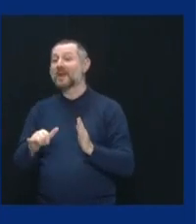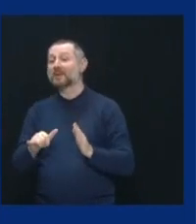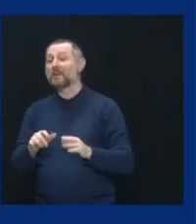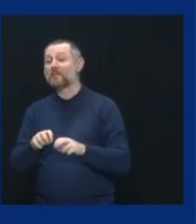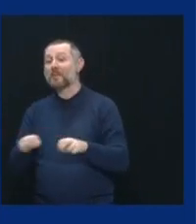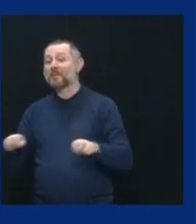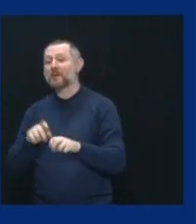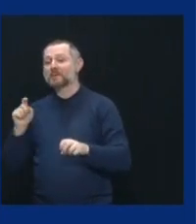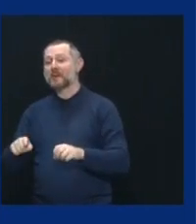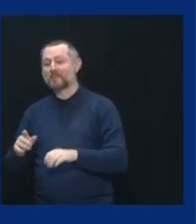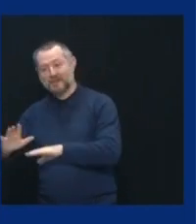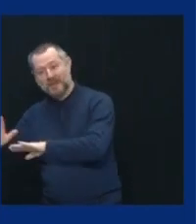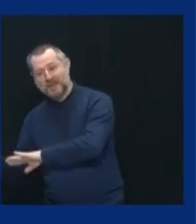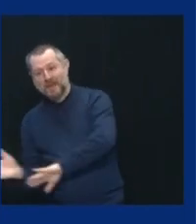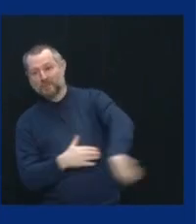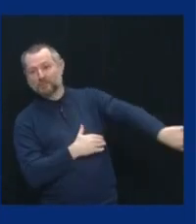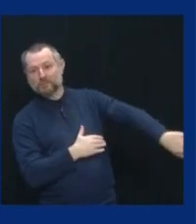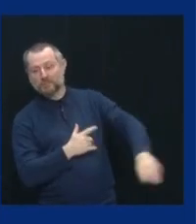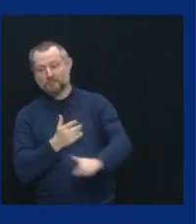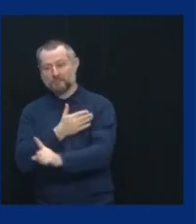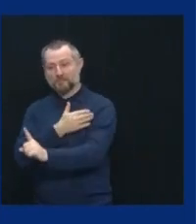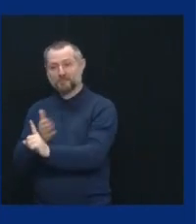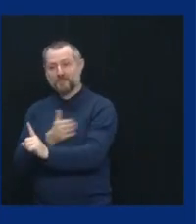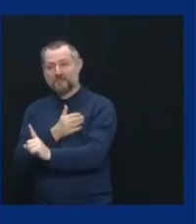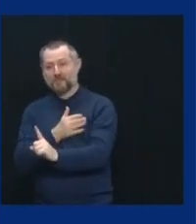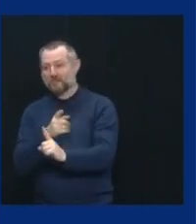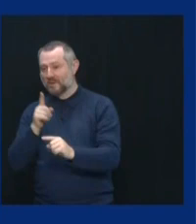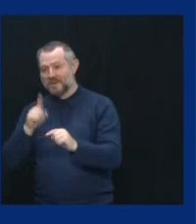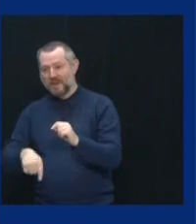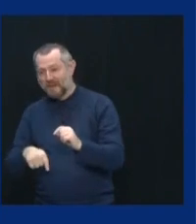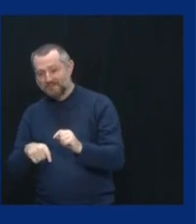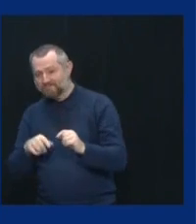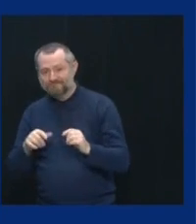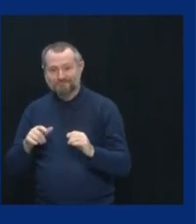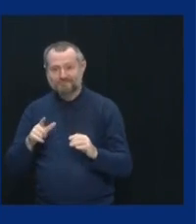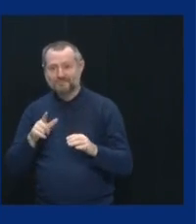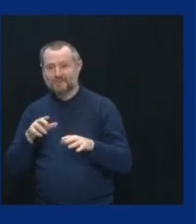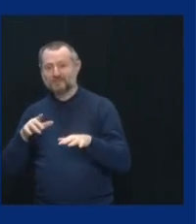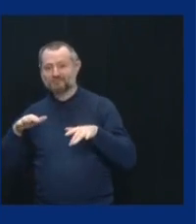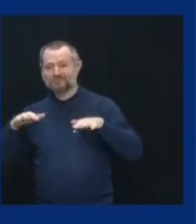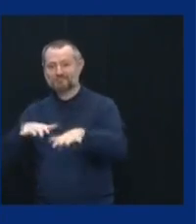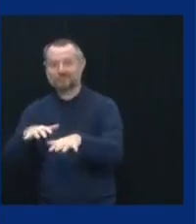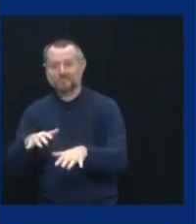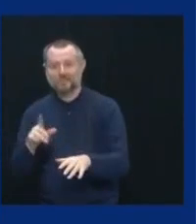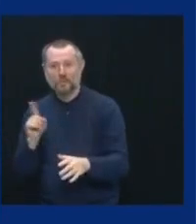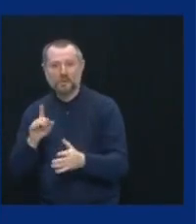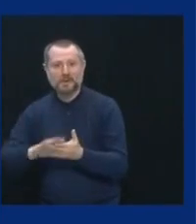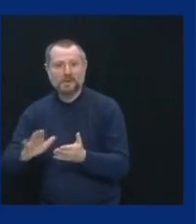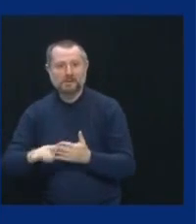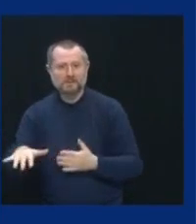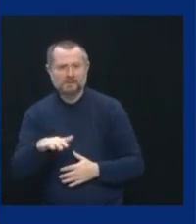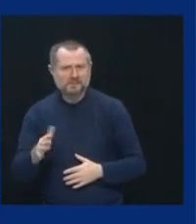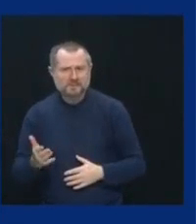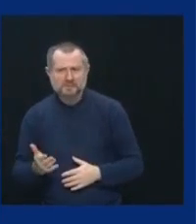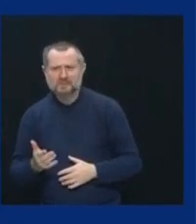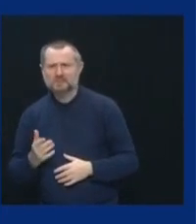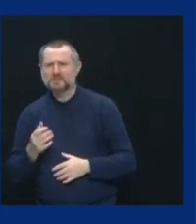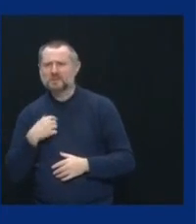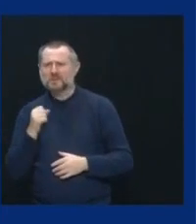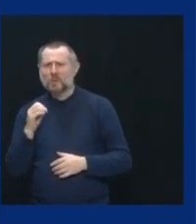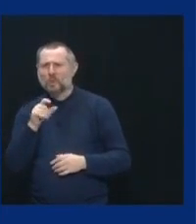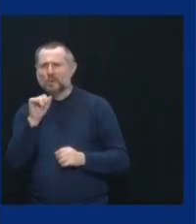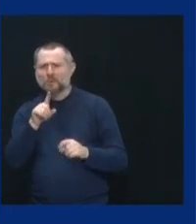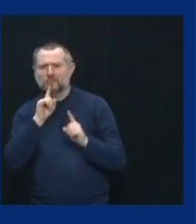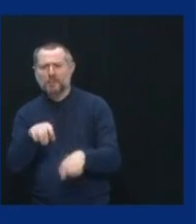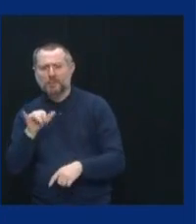terminal lines, which would preclude them from being full of passengers at the positions that they're cleaning them in. So can you answer just